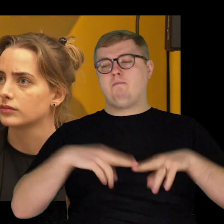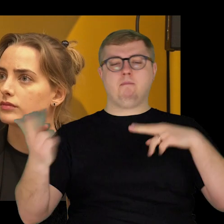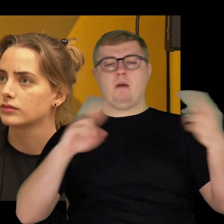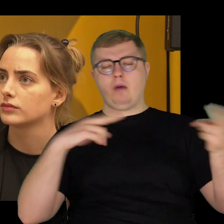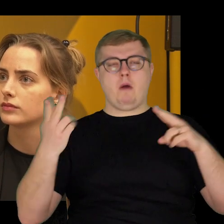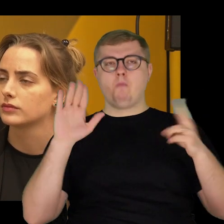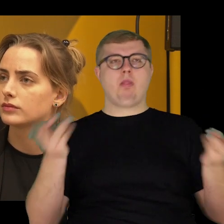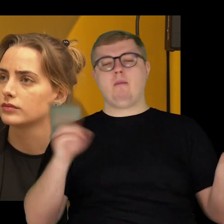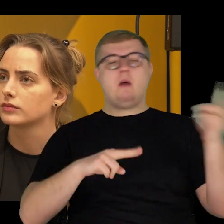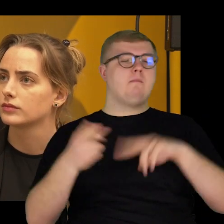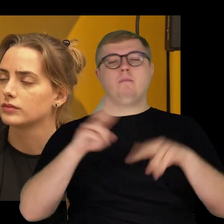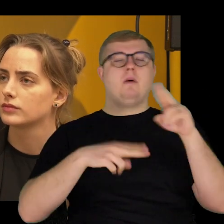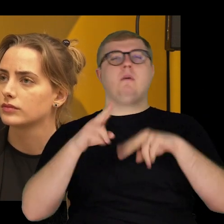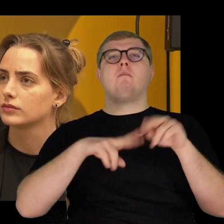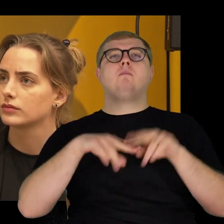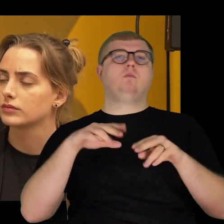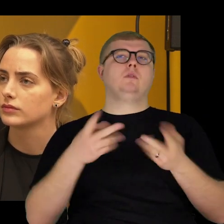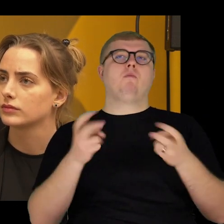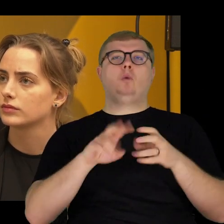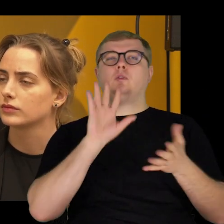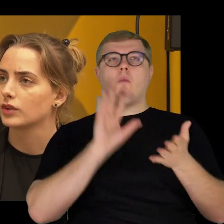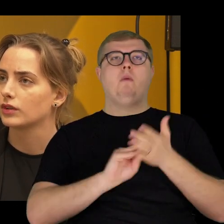and so I suppose